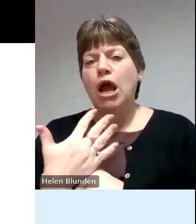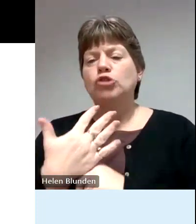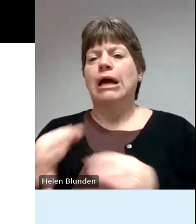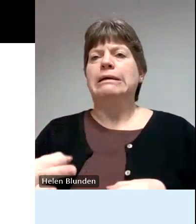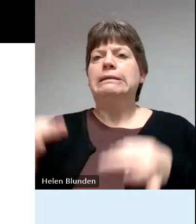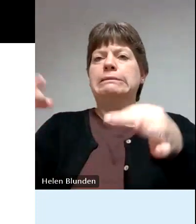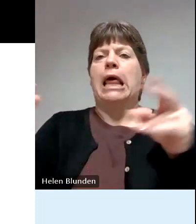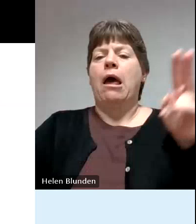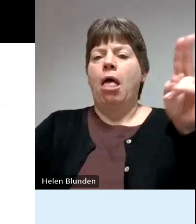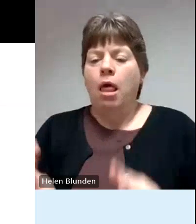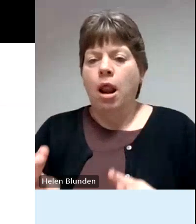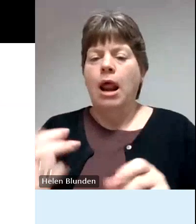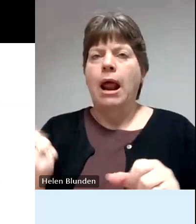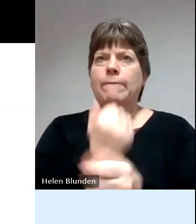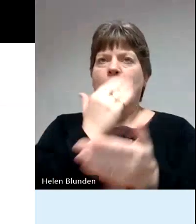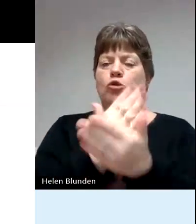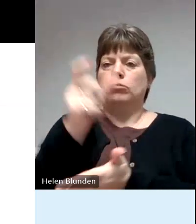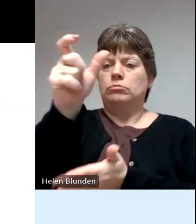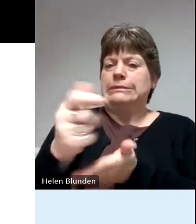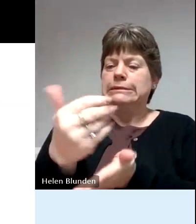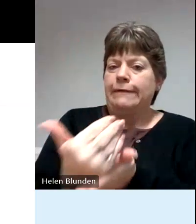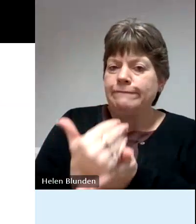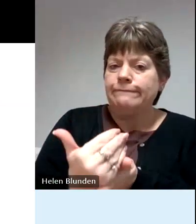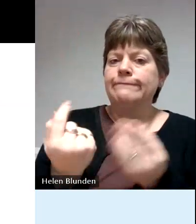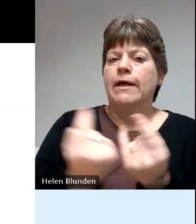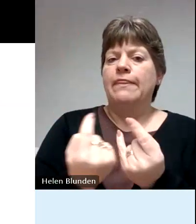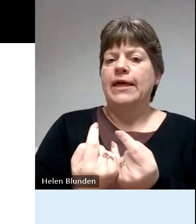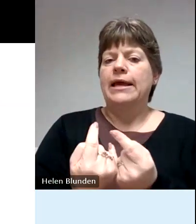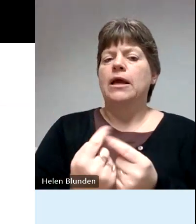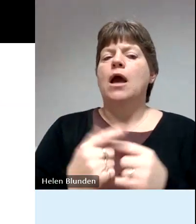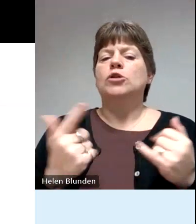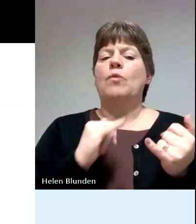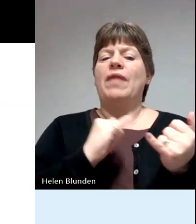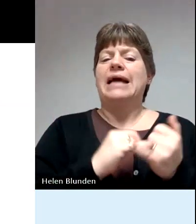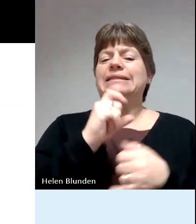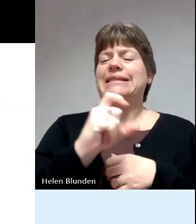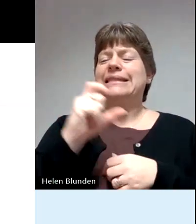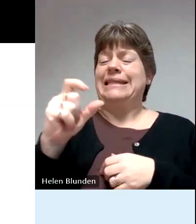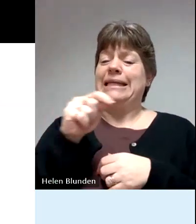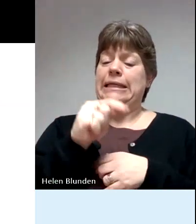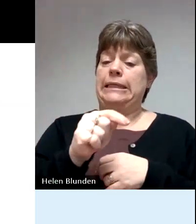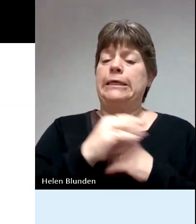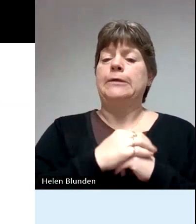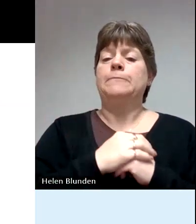maintain safety, and the like. And so the SCC, in a sense,